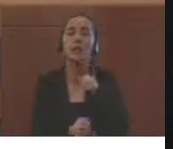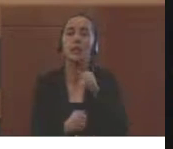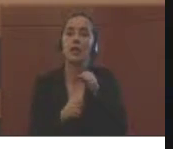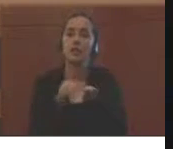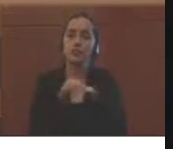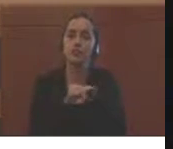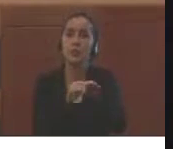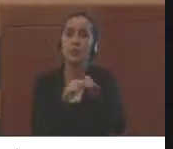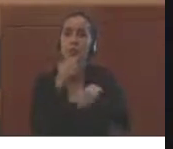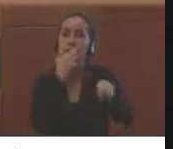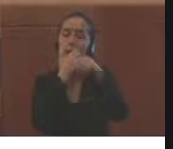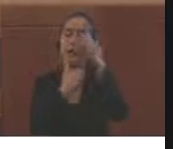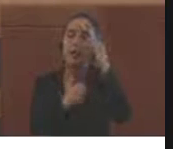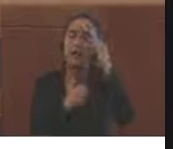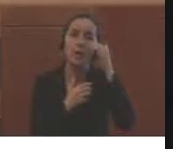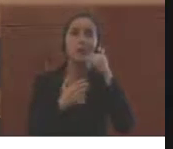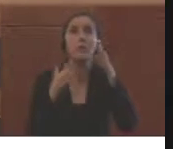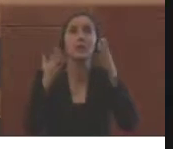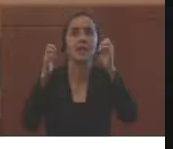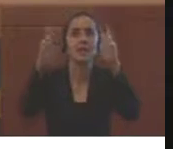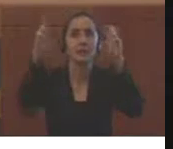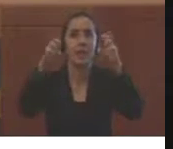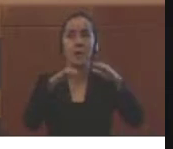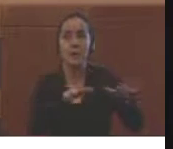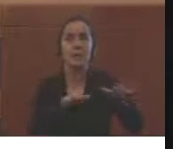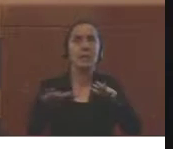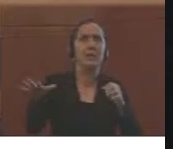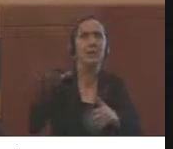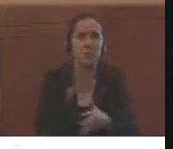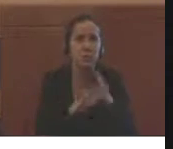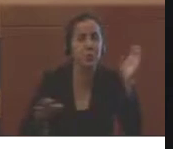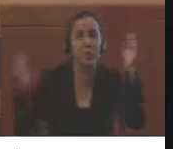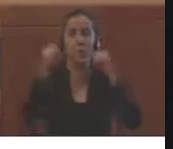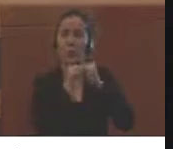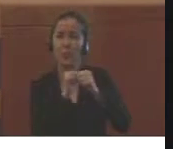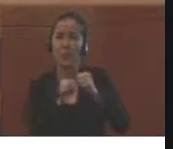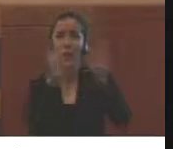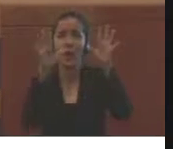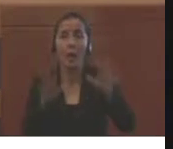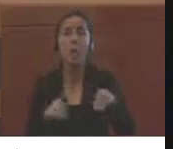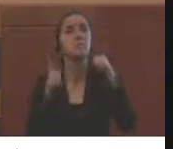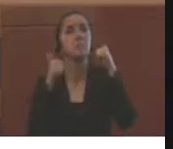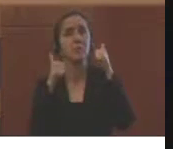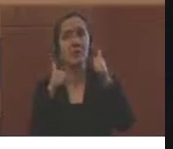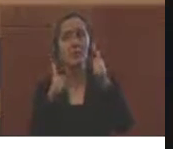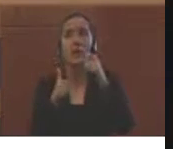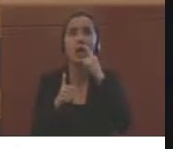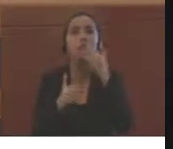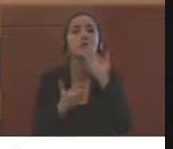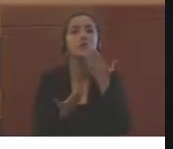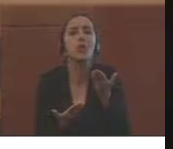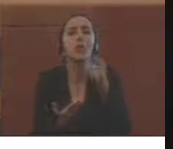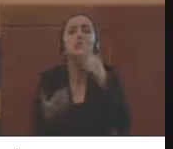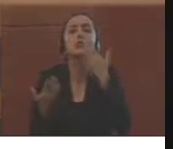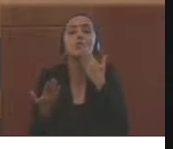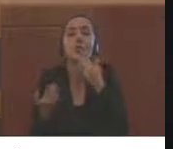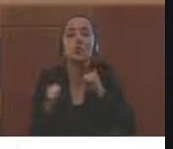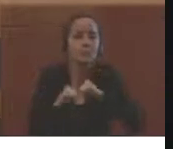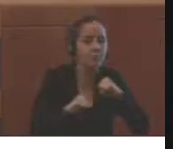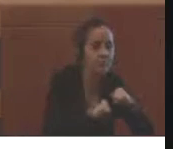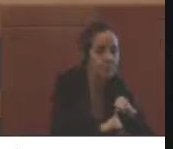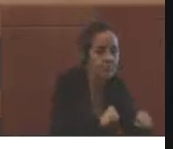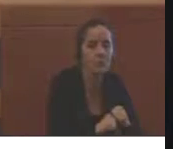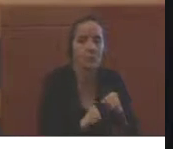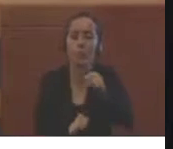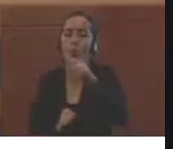response-oriented approaches towards development-oriented approaches, both at the territorial and sectoral level,